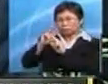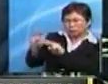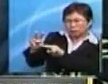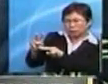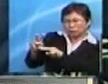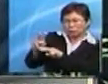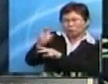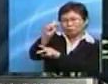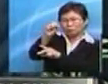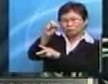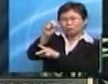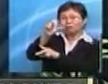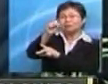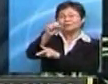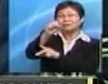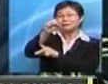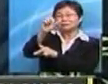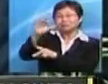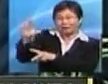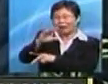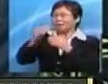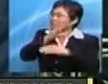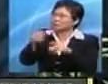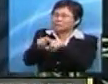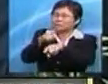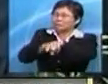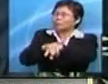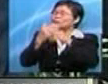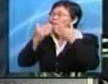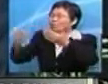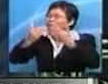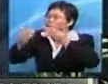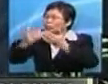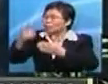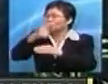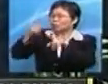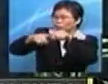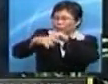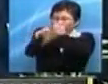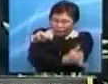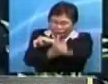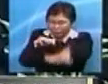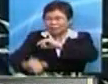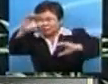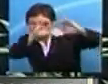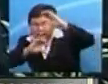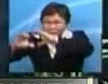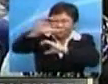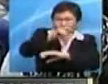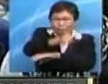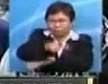operations firsthand and also to thank the personnel involved in the multinational search effort, including the Malaysian